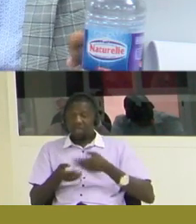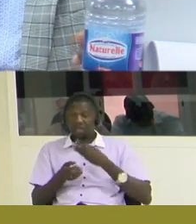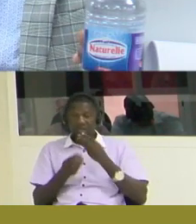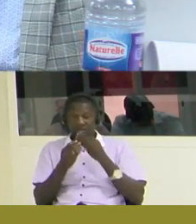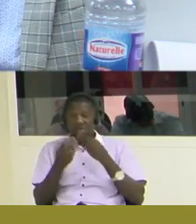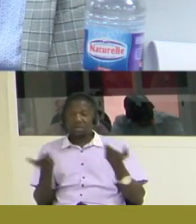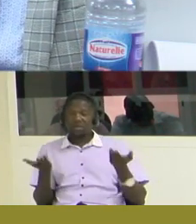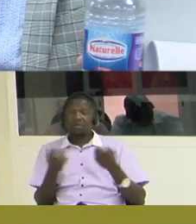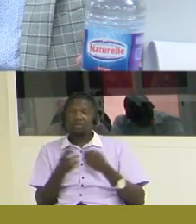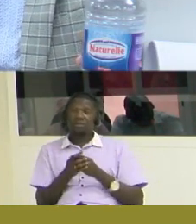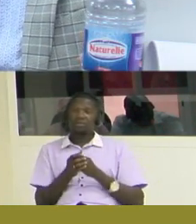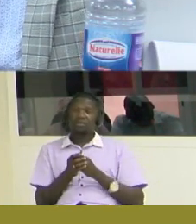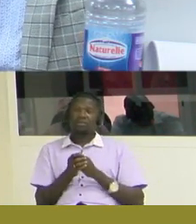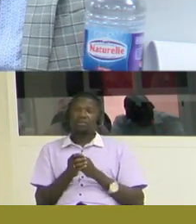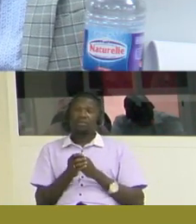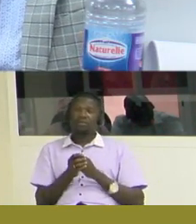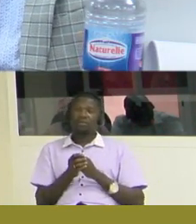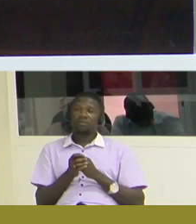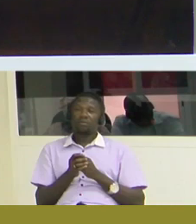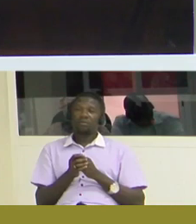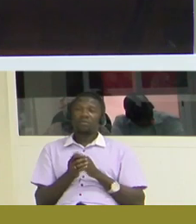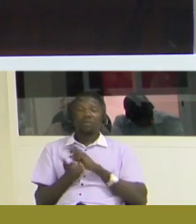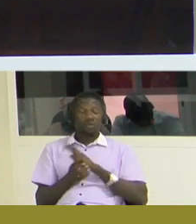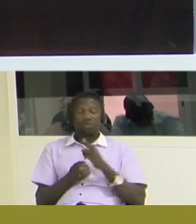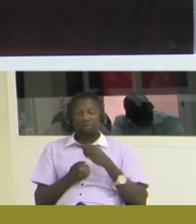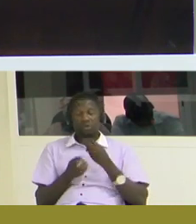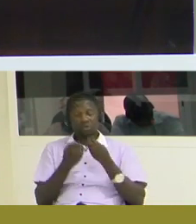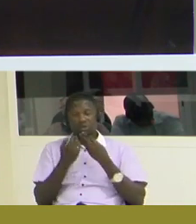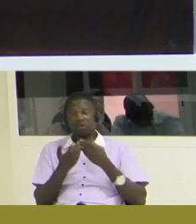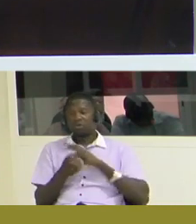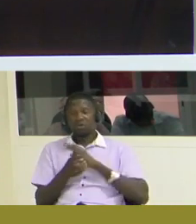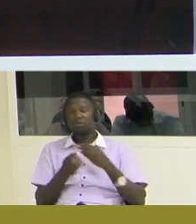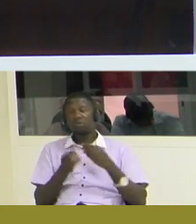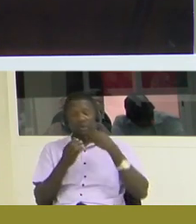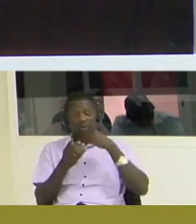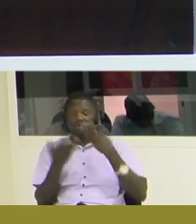same to me but not in my mouth